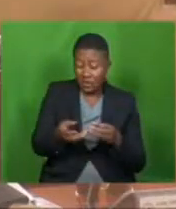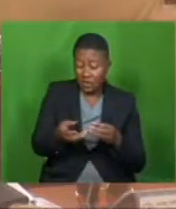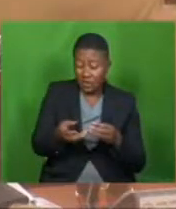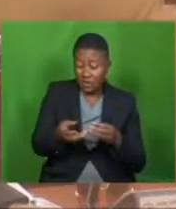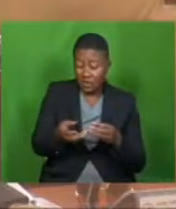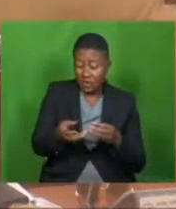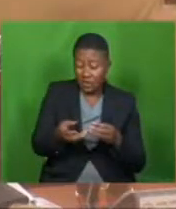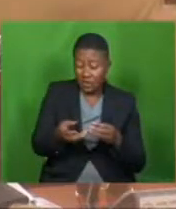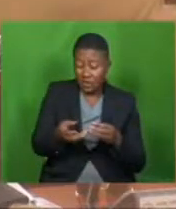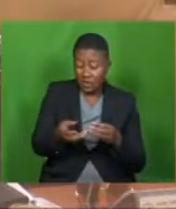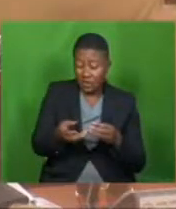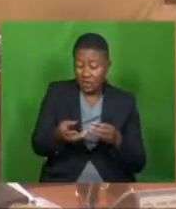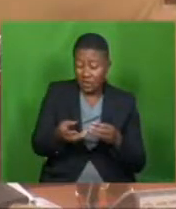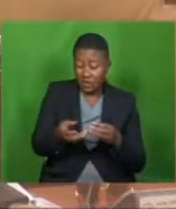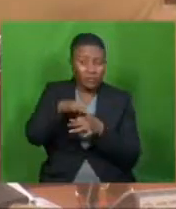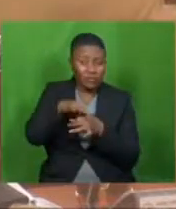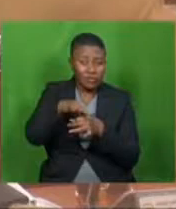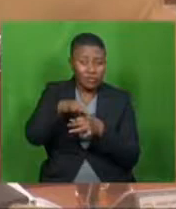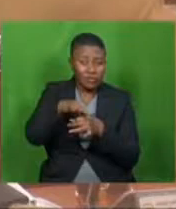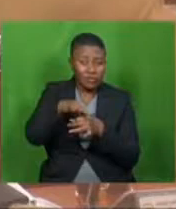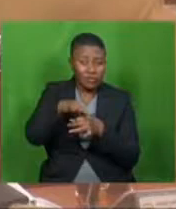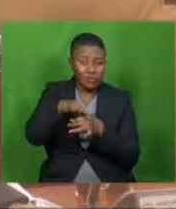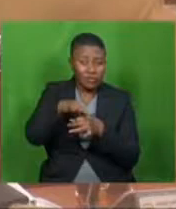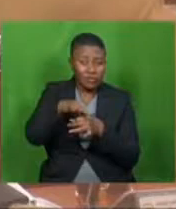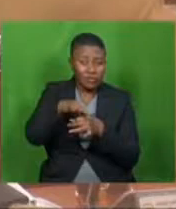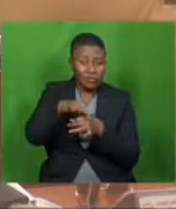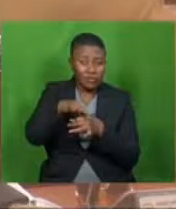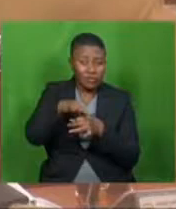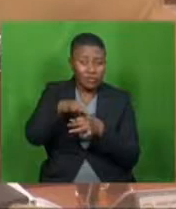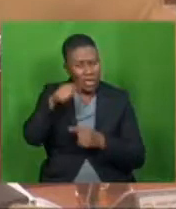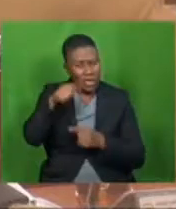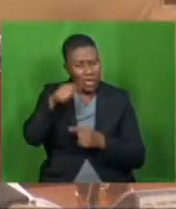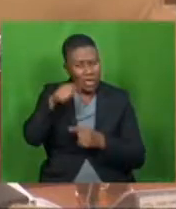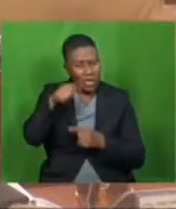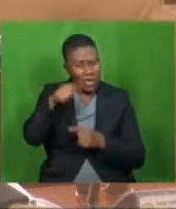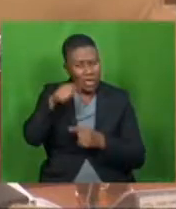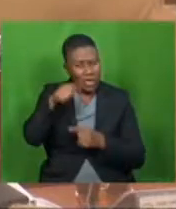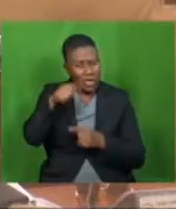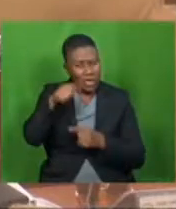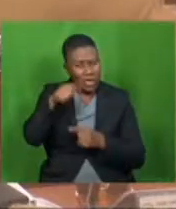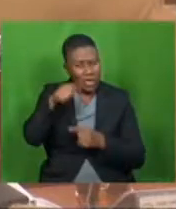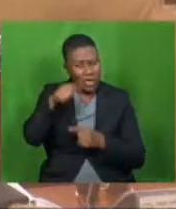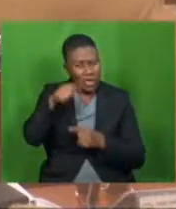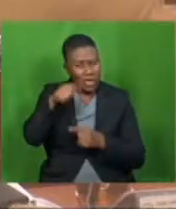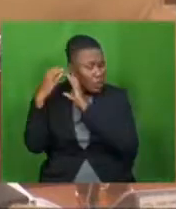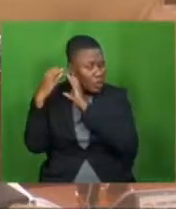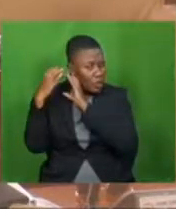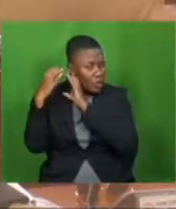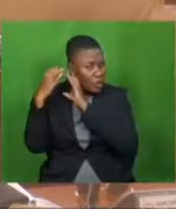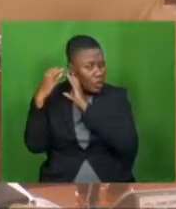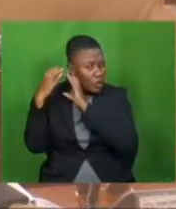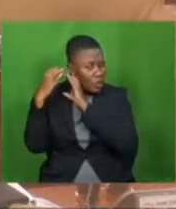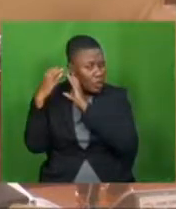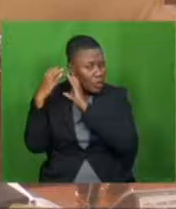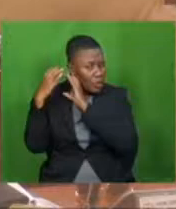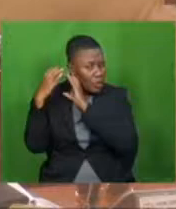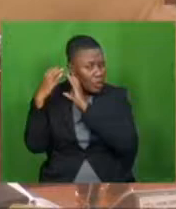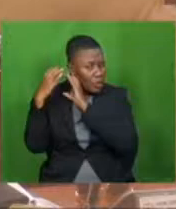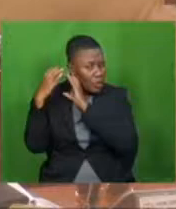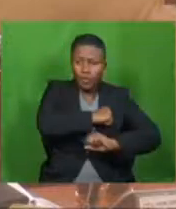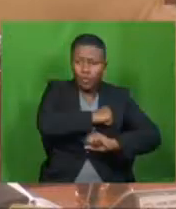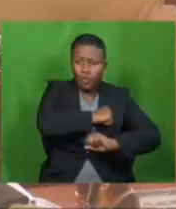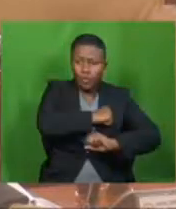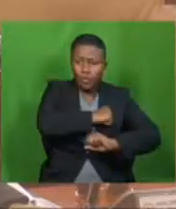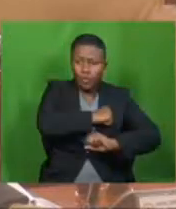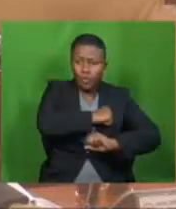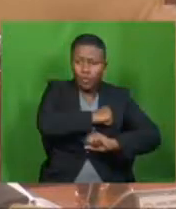we should also consider planting coconut seedlings to protect the shoreline.